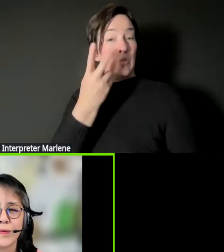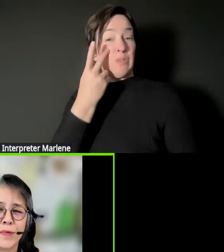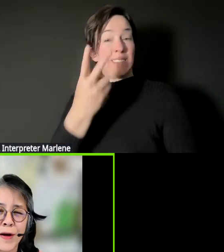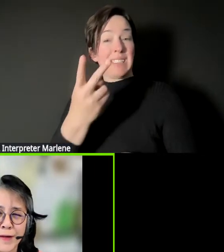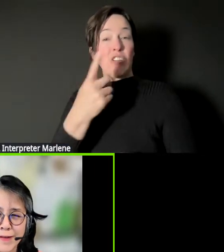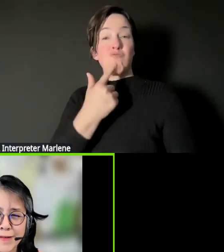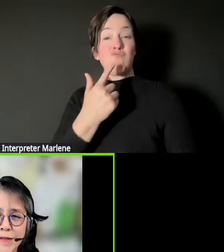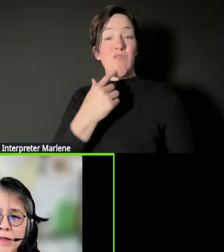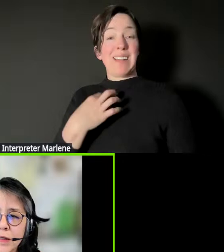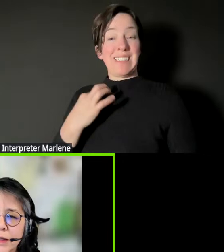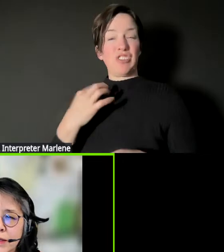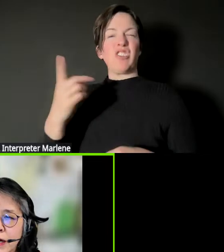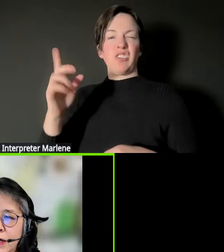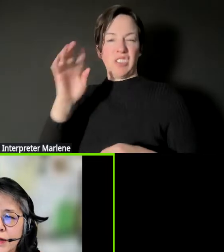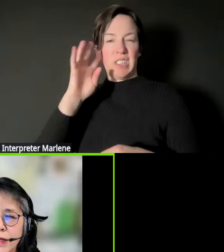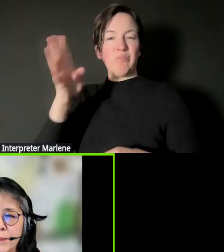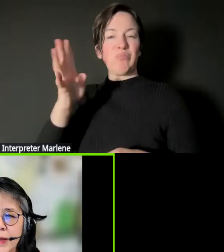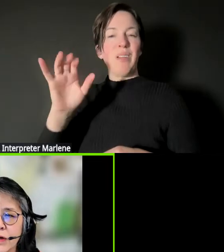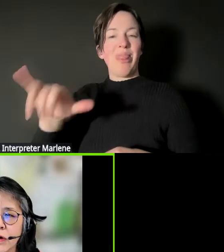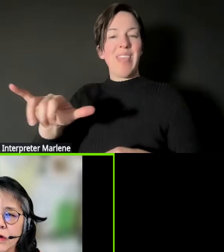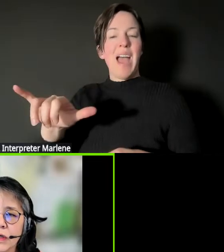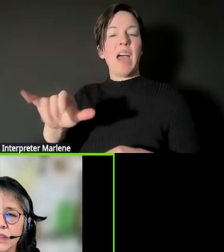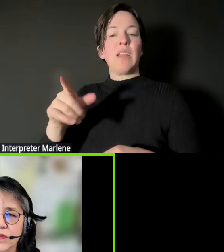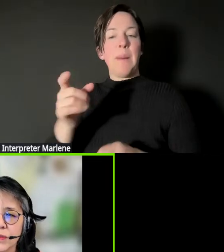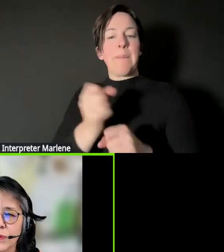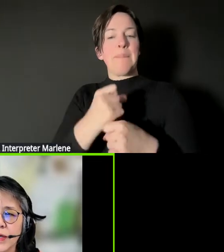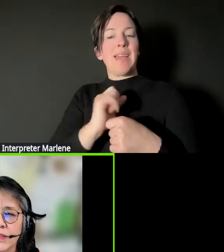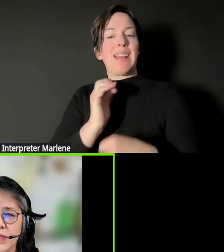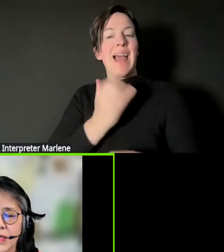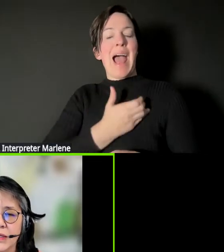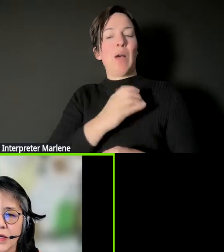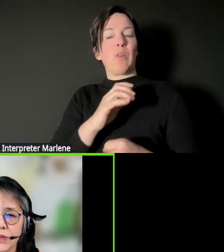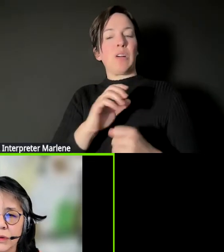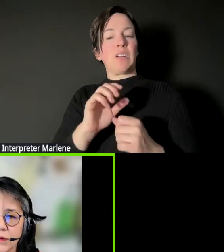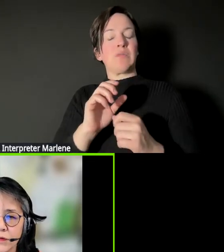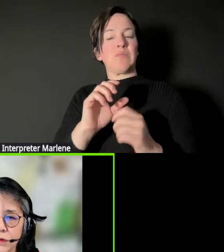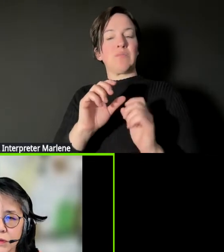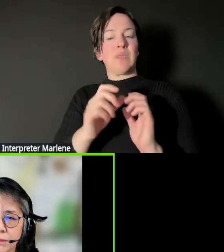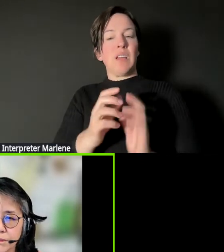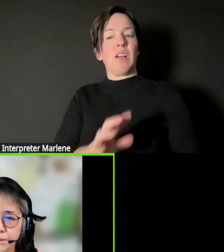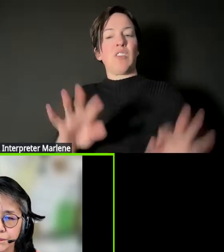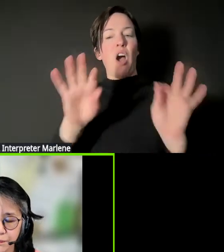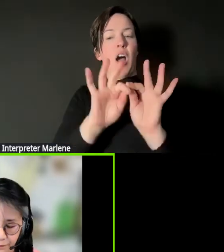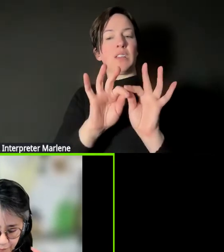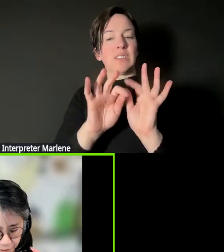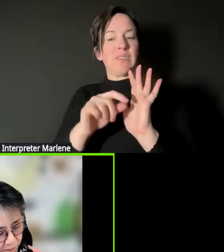one behind it. And it made our cause visible at state and national levels.